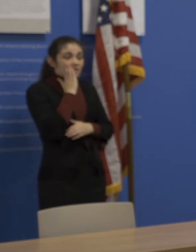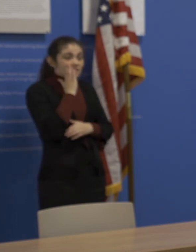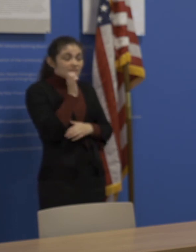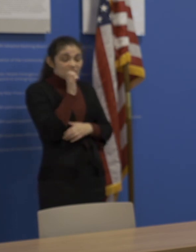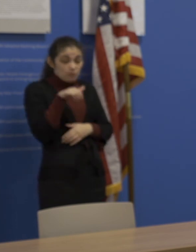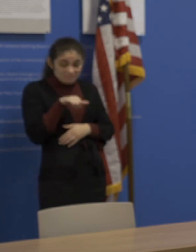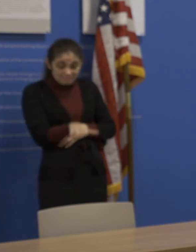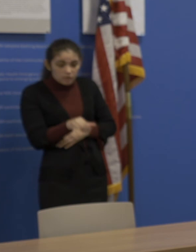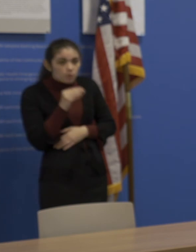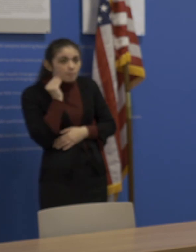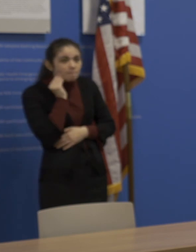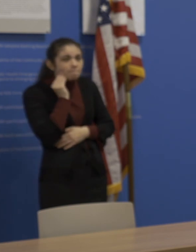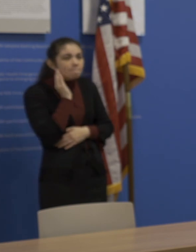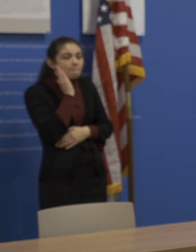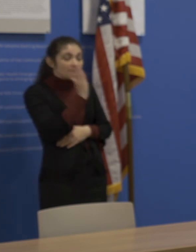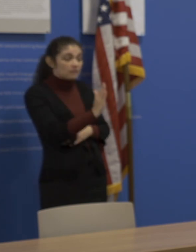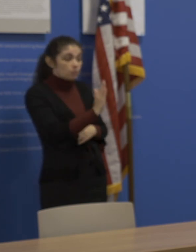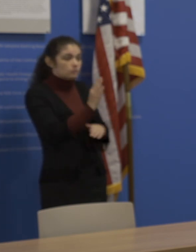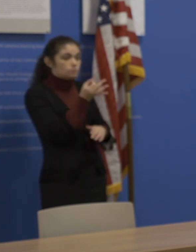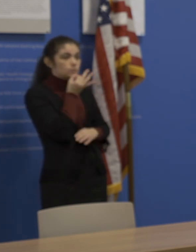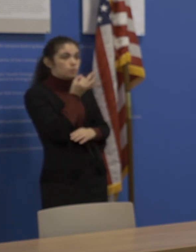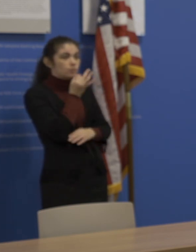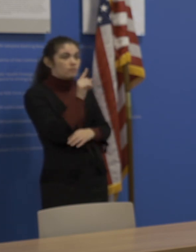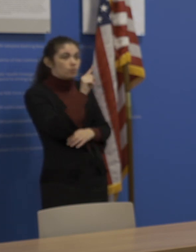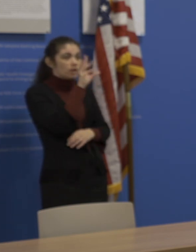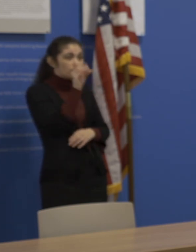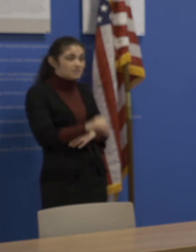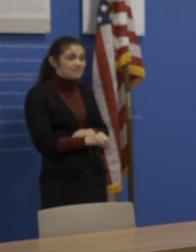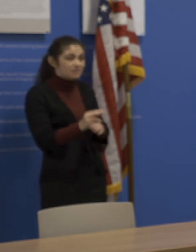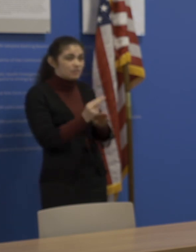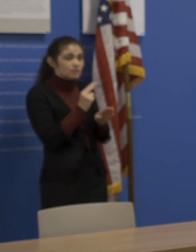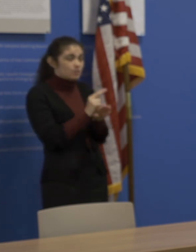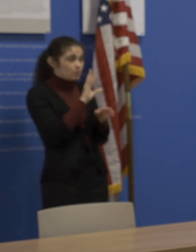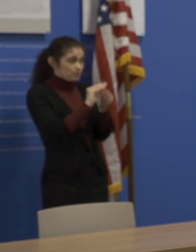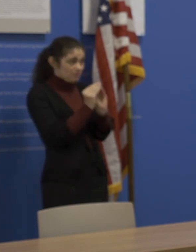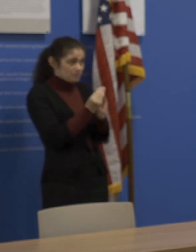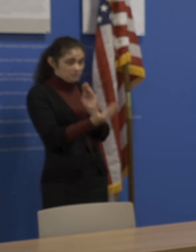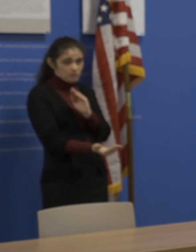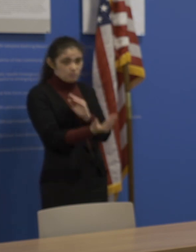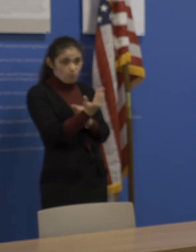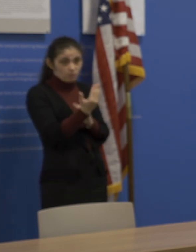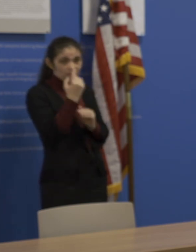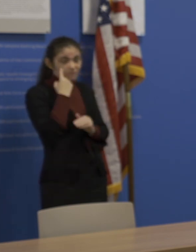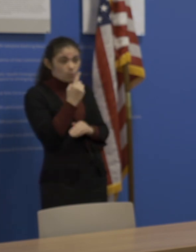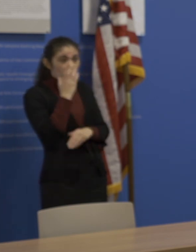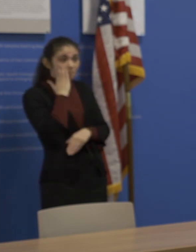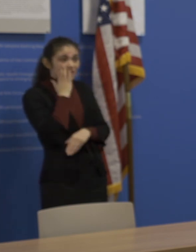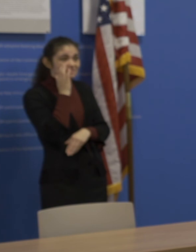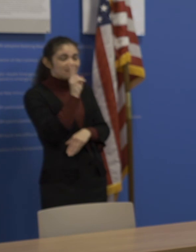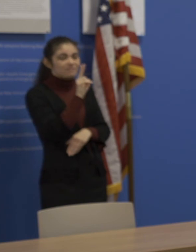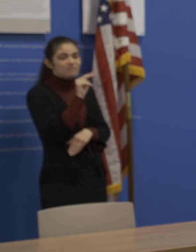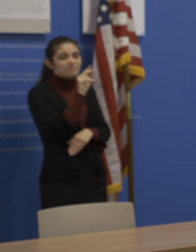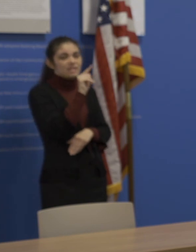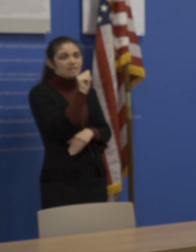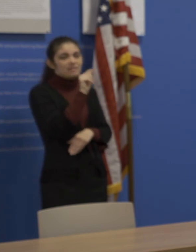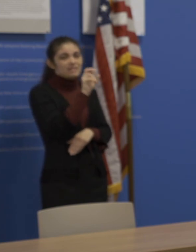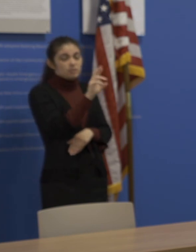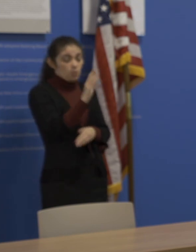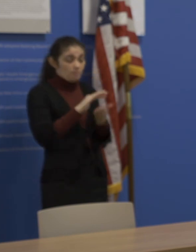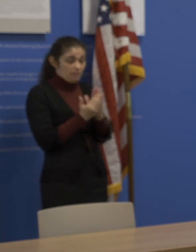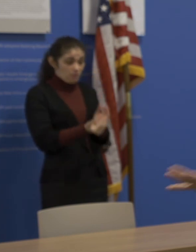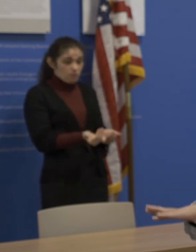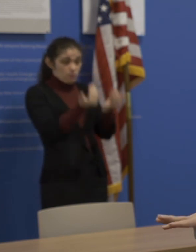stay home, we will quickly approach 100% utilization of the numbers I gave you with regard to beds and ventilators because the infection will